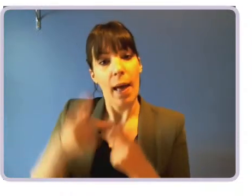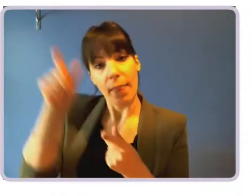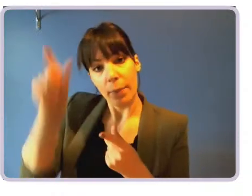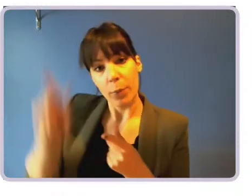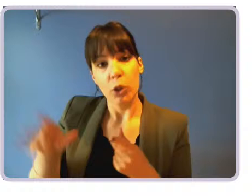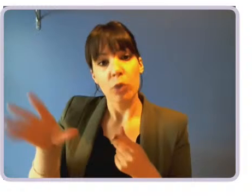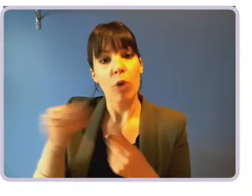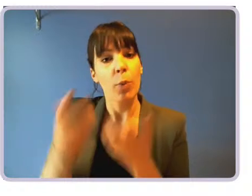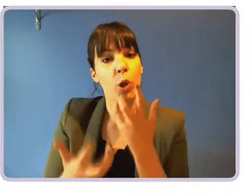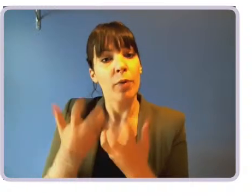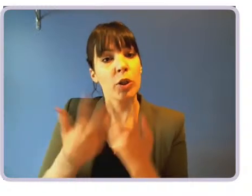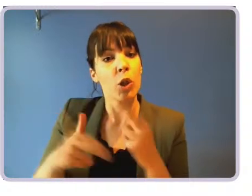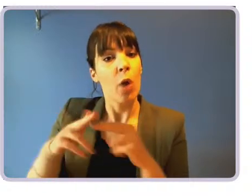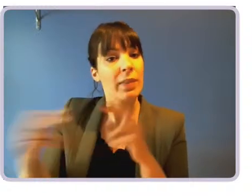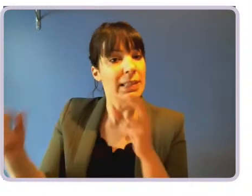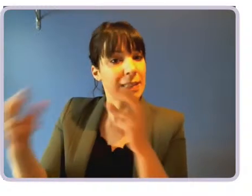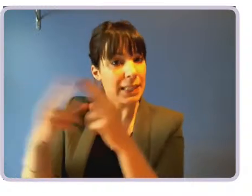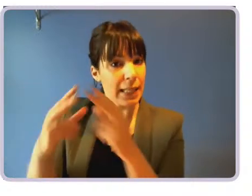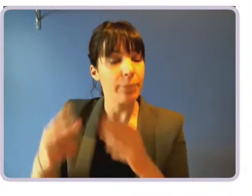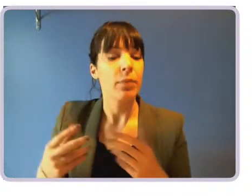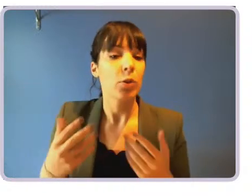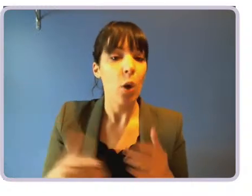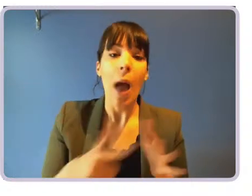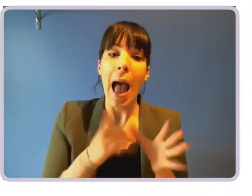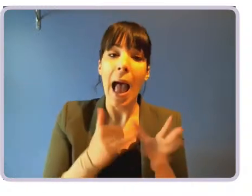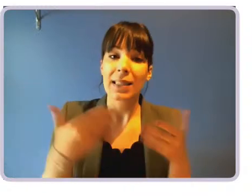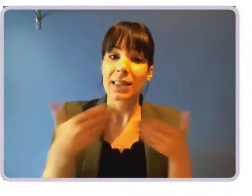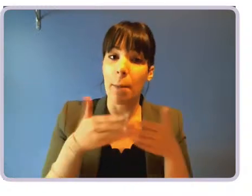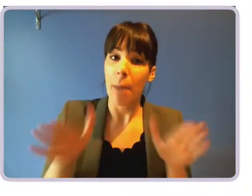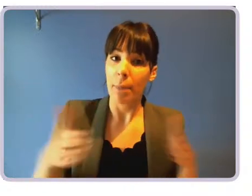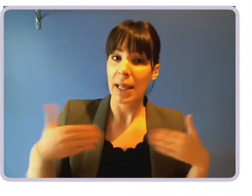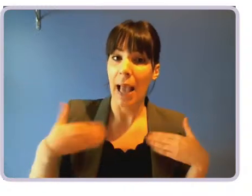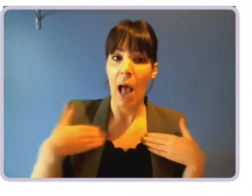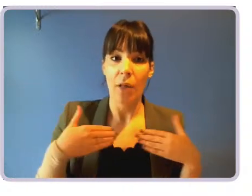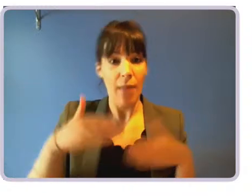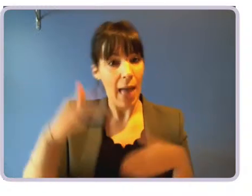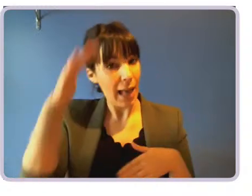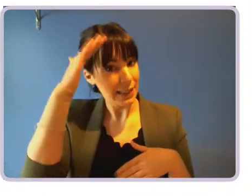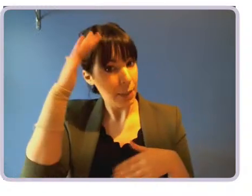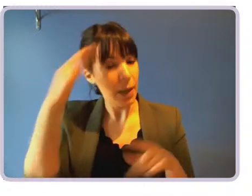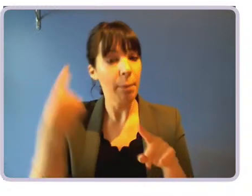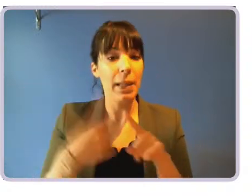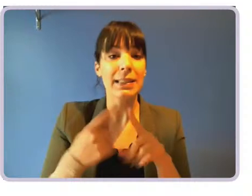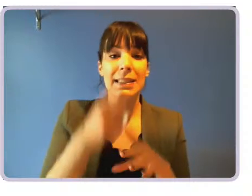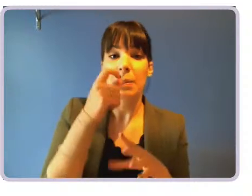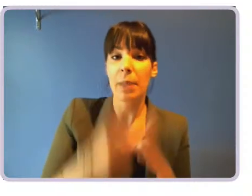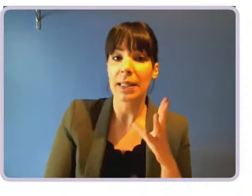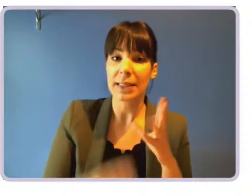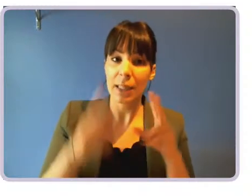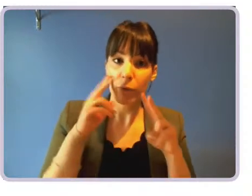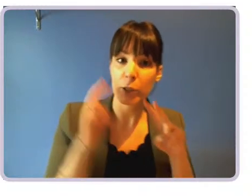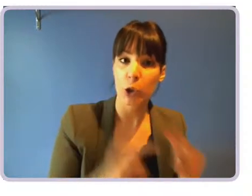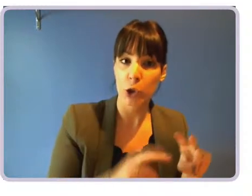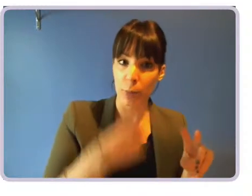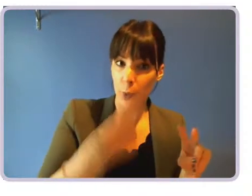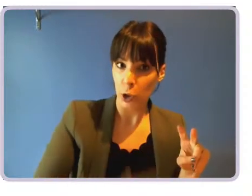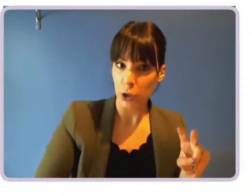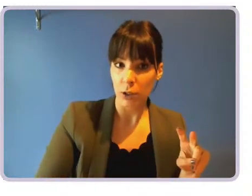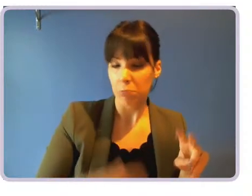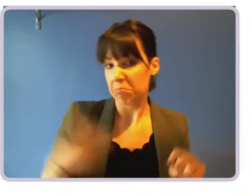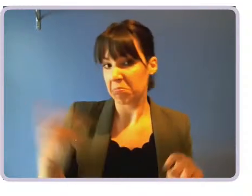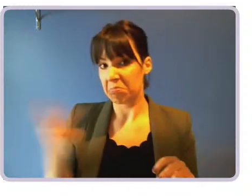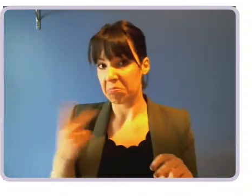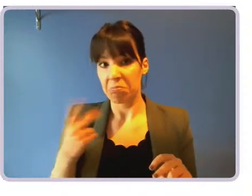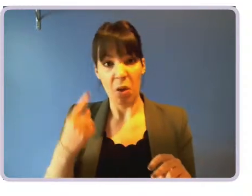And as public health academics and disability researchers, we thought we were in an ideal